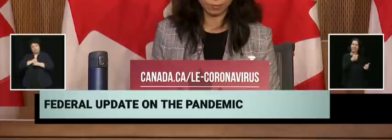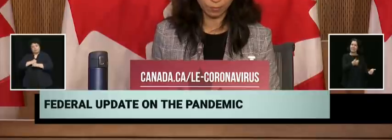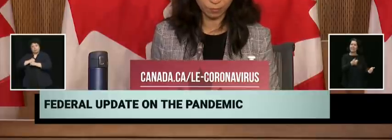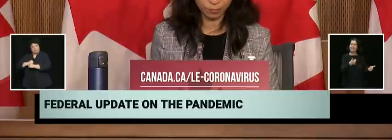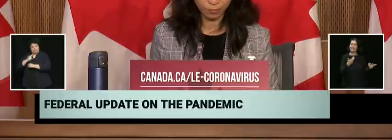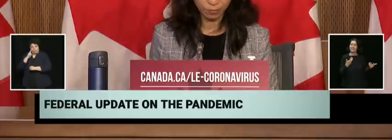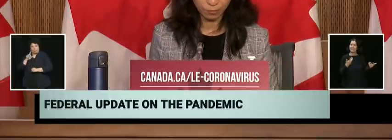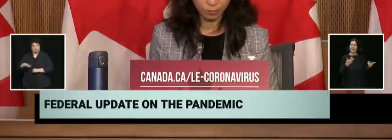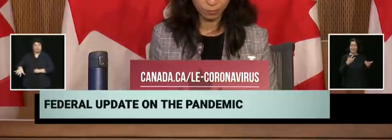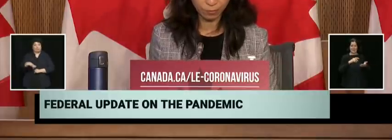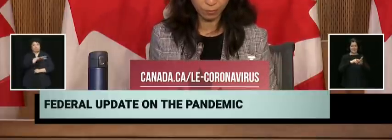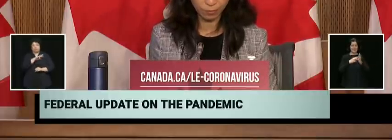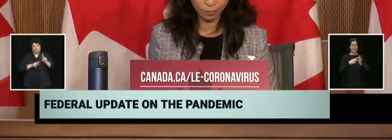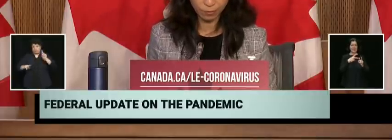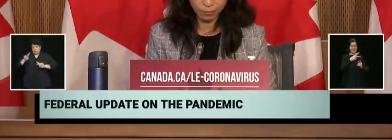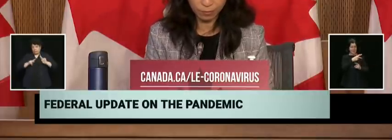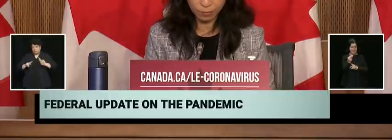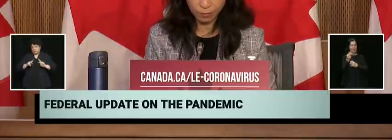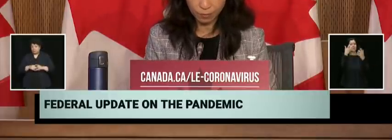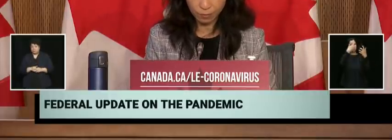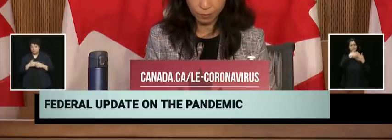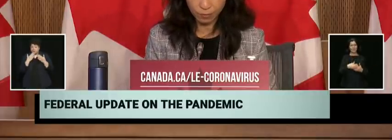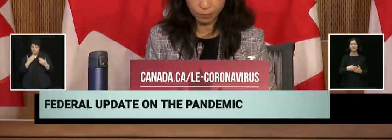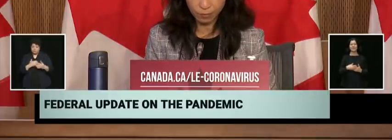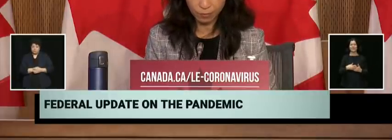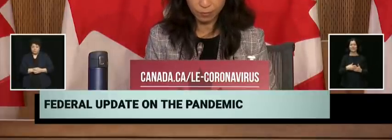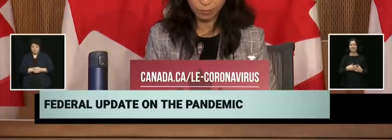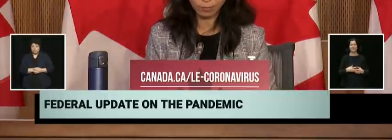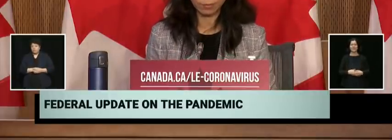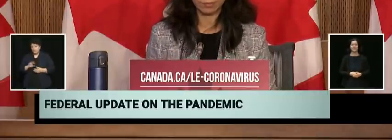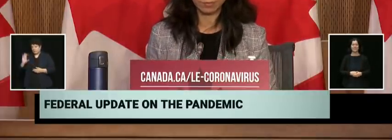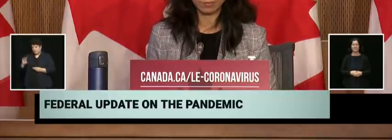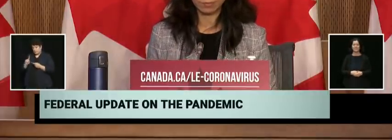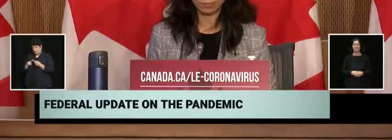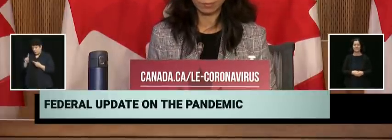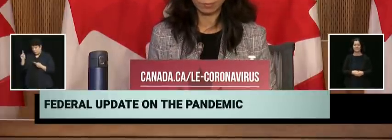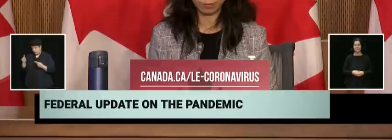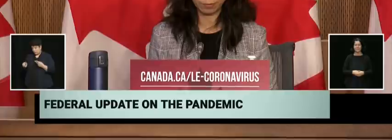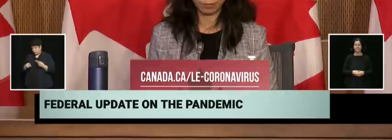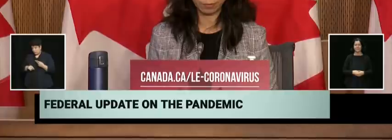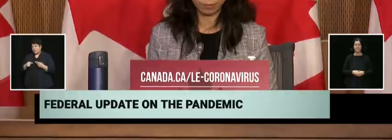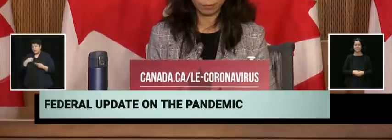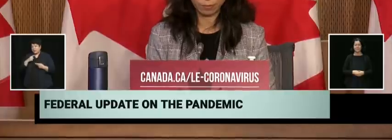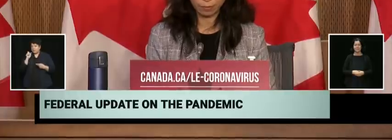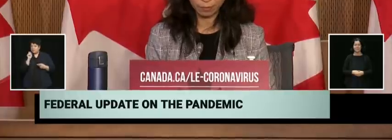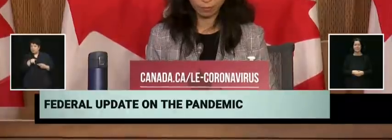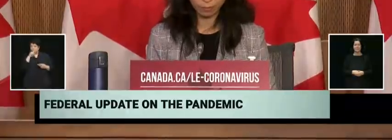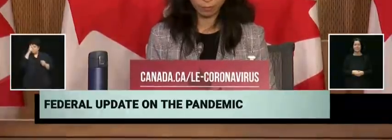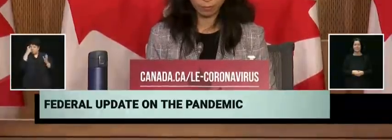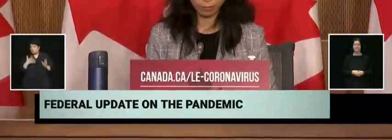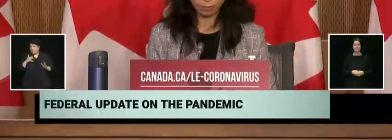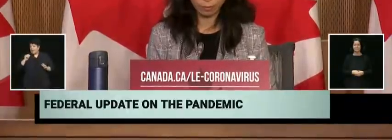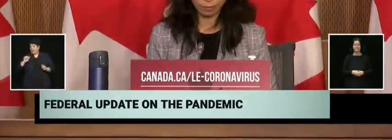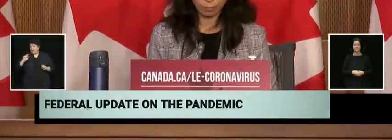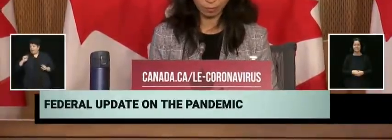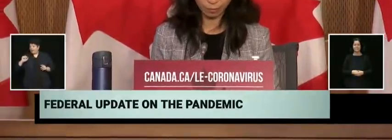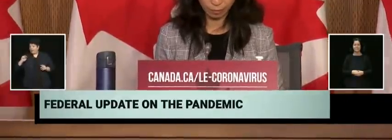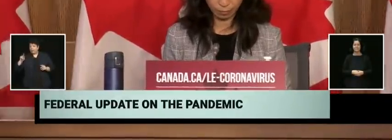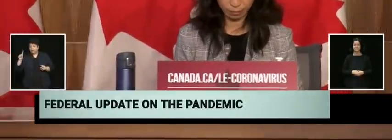Follow up? Yes, my follow-up is for Minister Anand. I just want to